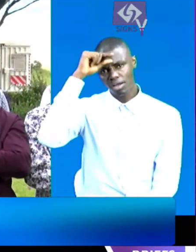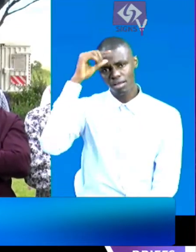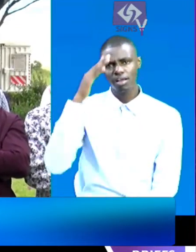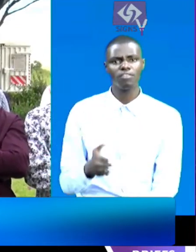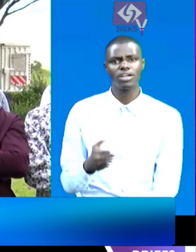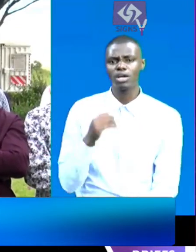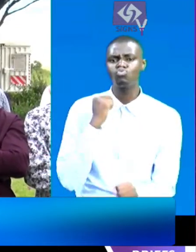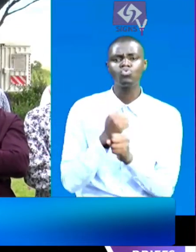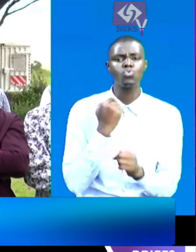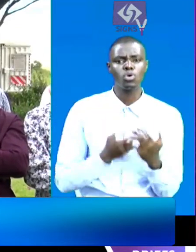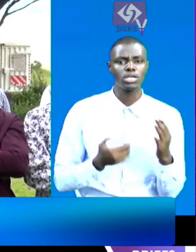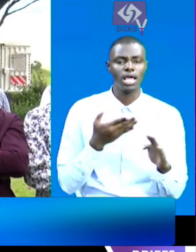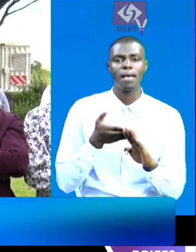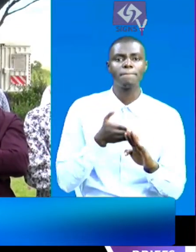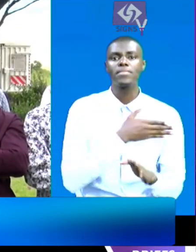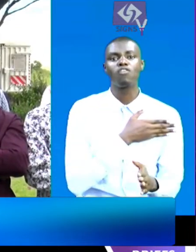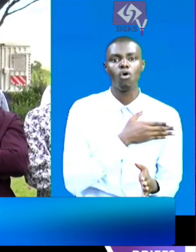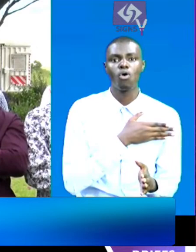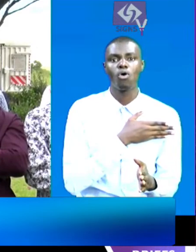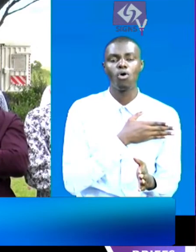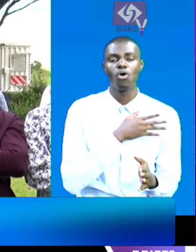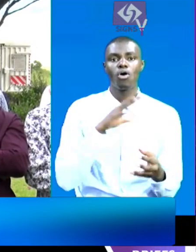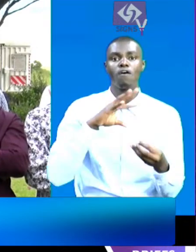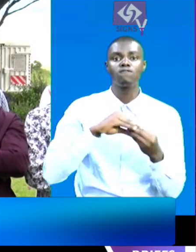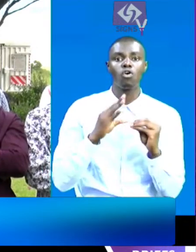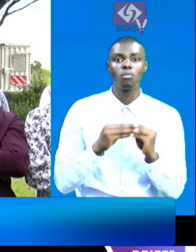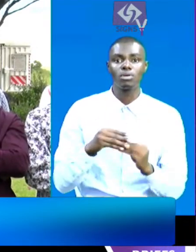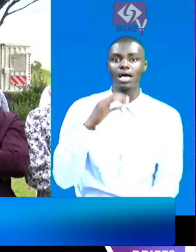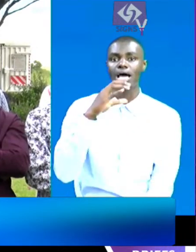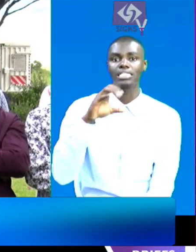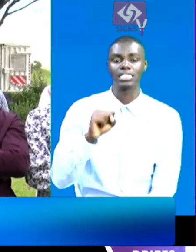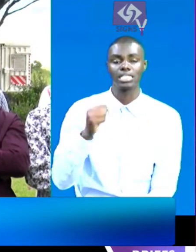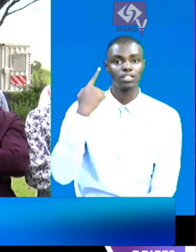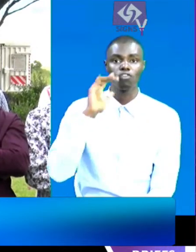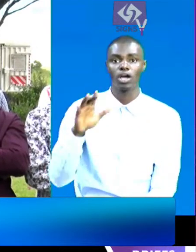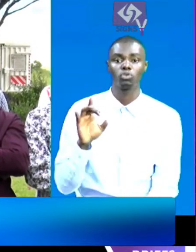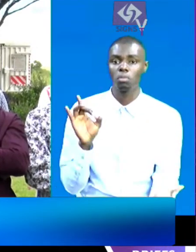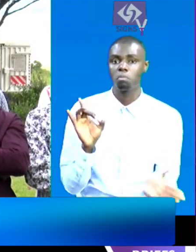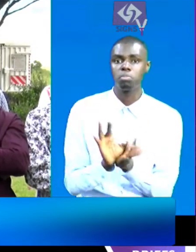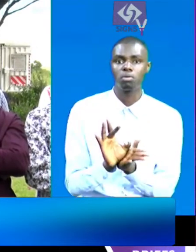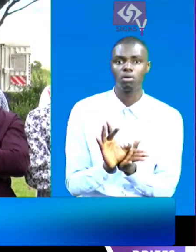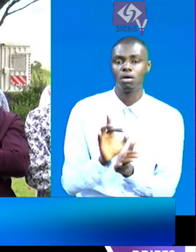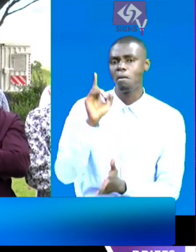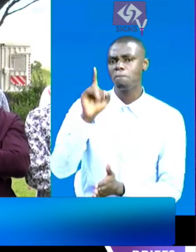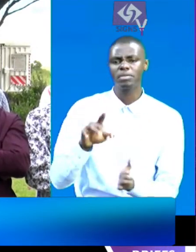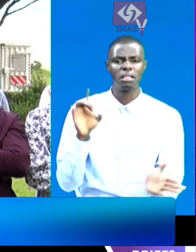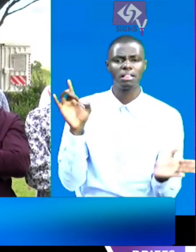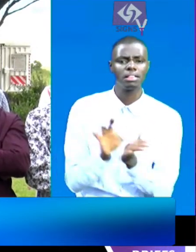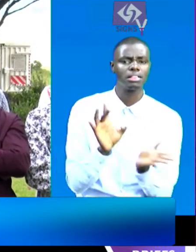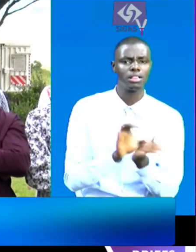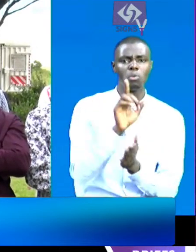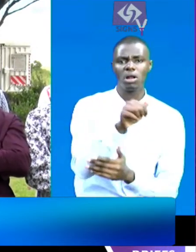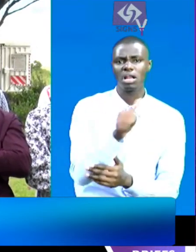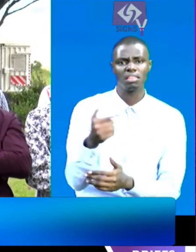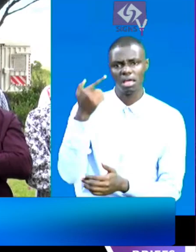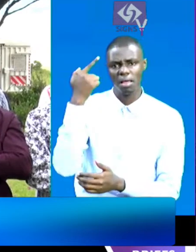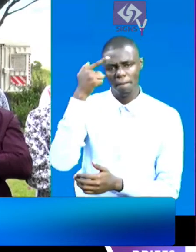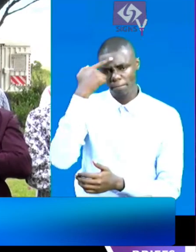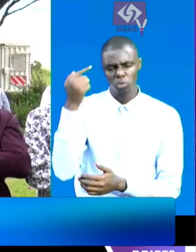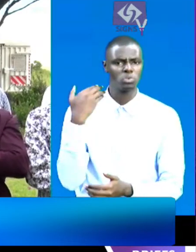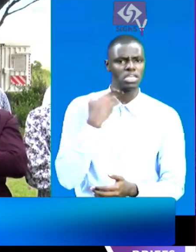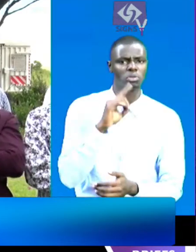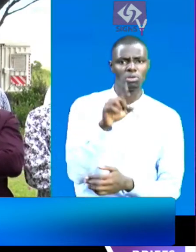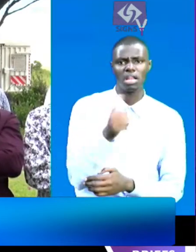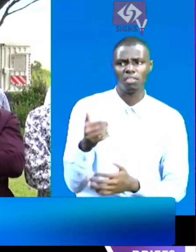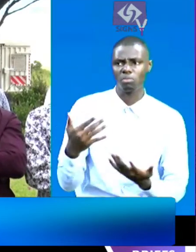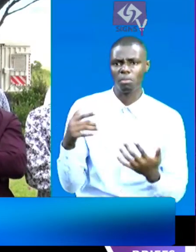have committed before she has actually even formed a cabinet for her to be impeached? You know, we shouldn't be impeaching each other because we don't like each other or because we had